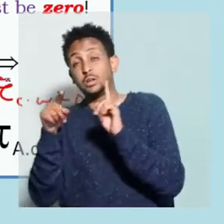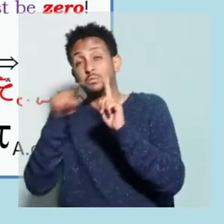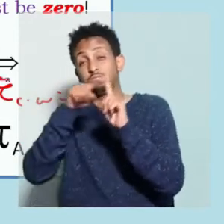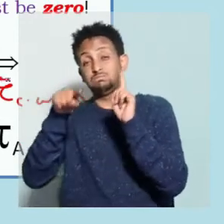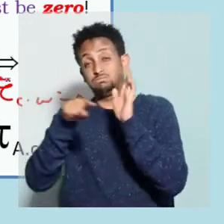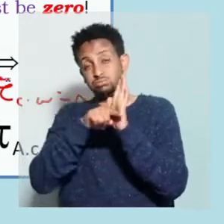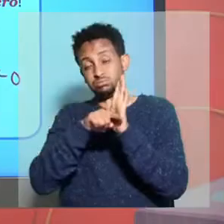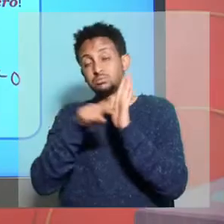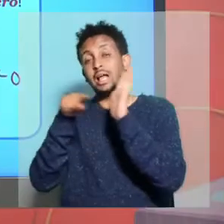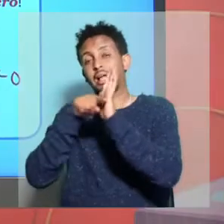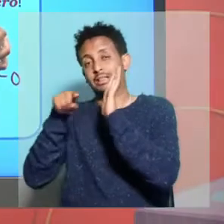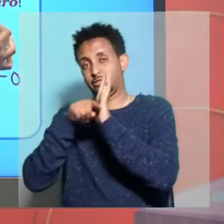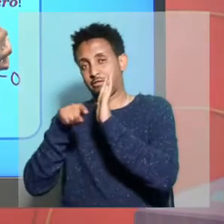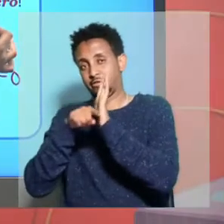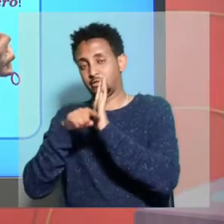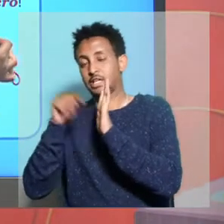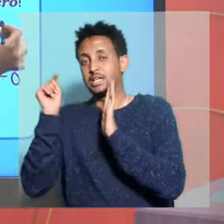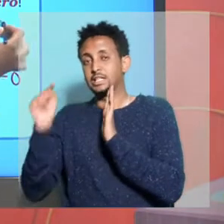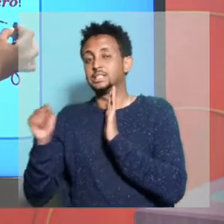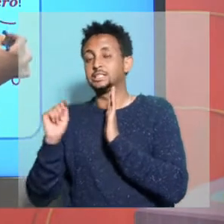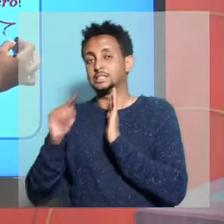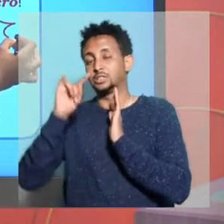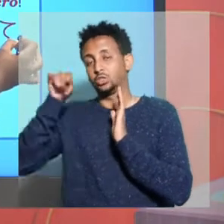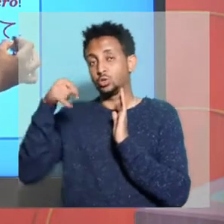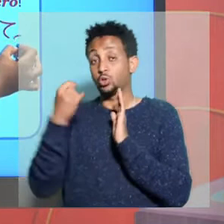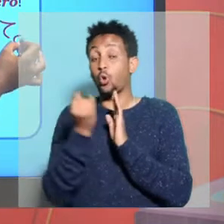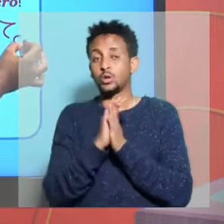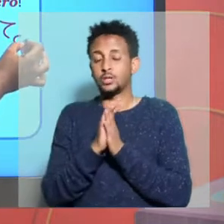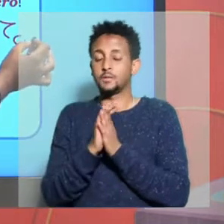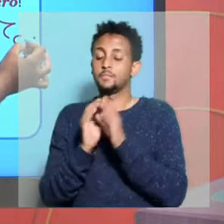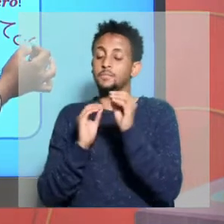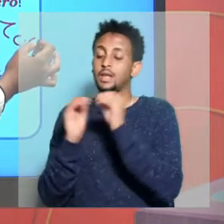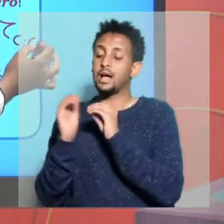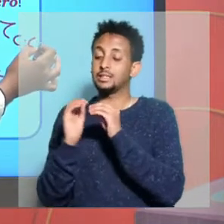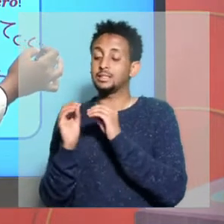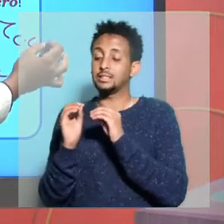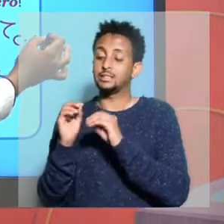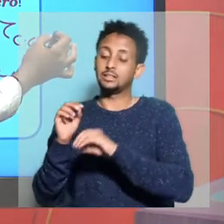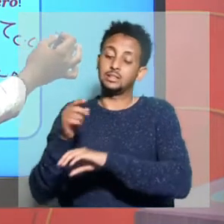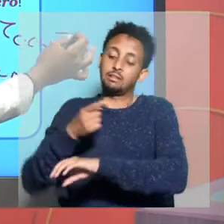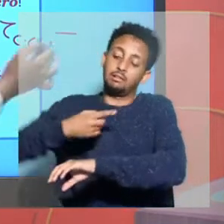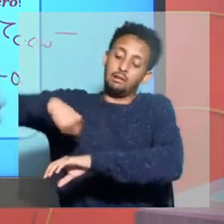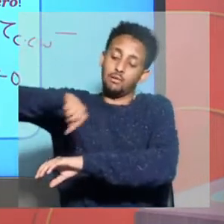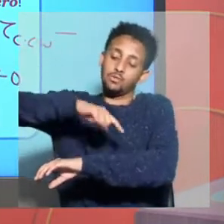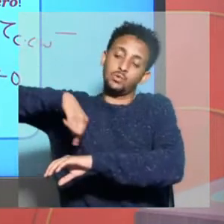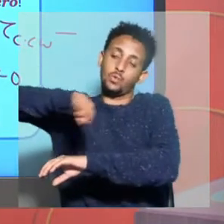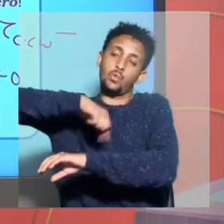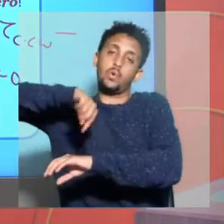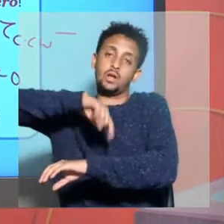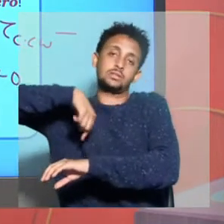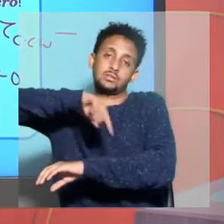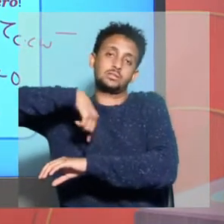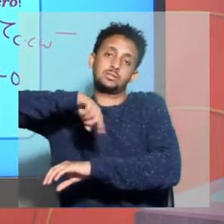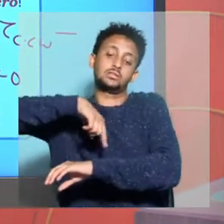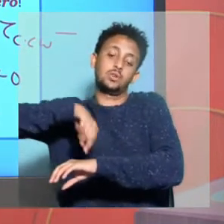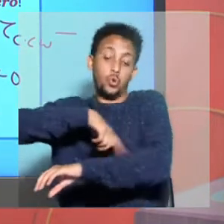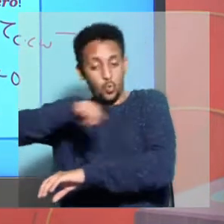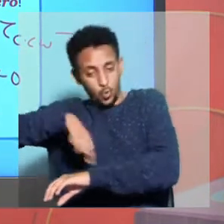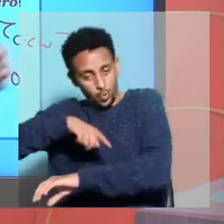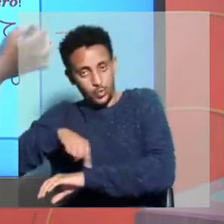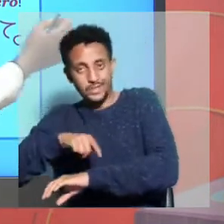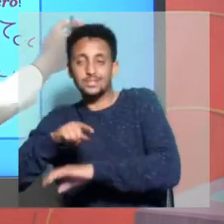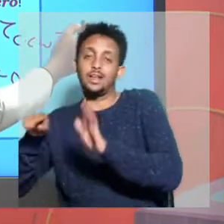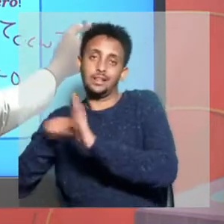can negative here. The net torque acting counterclockwise minus clockwise torque